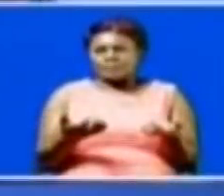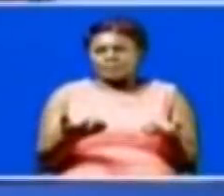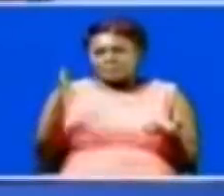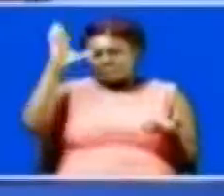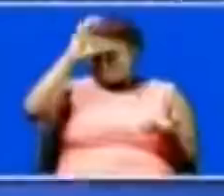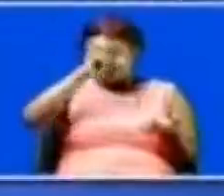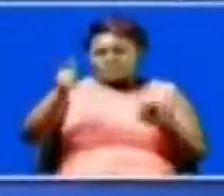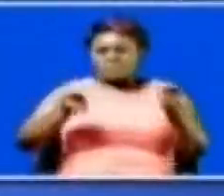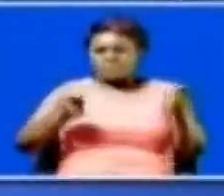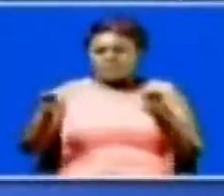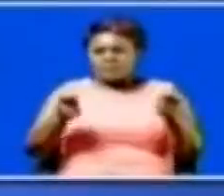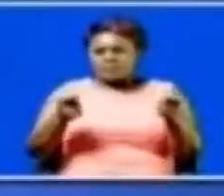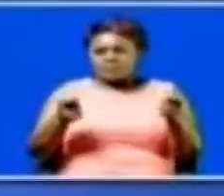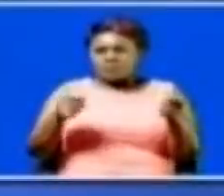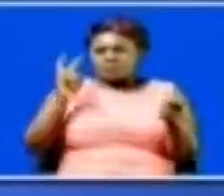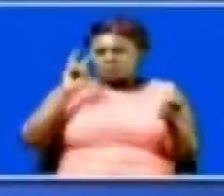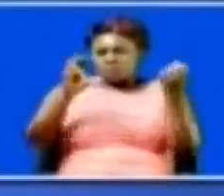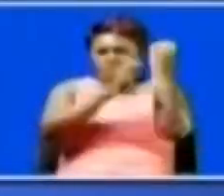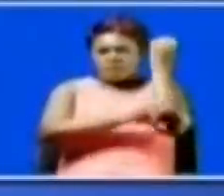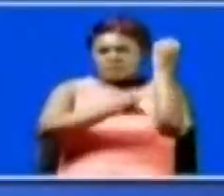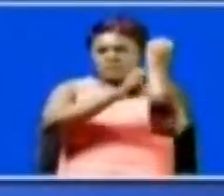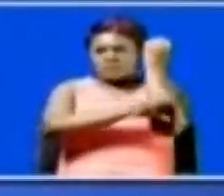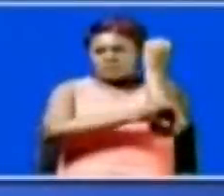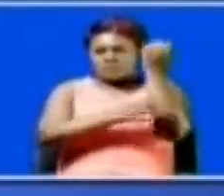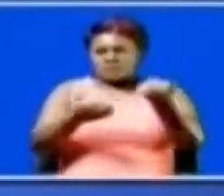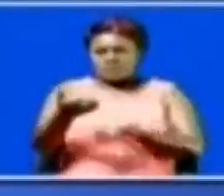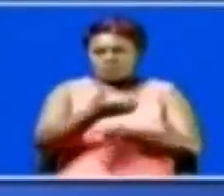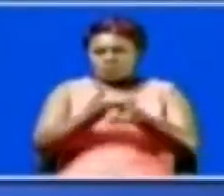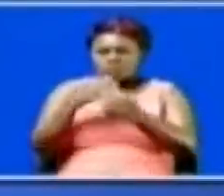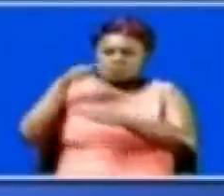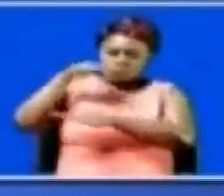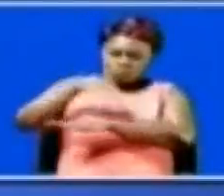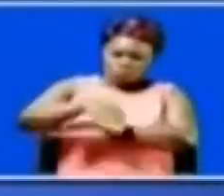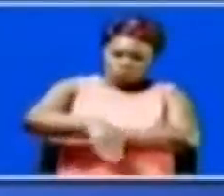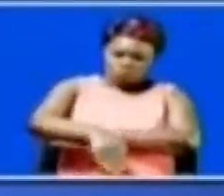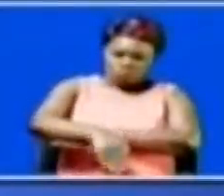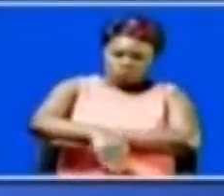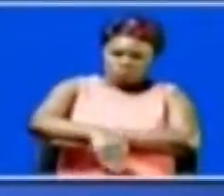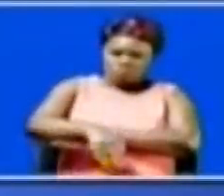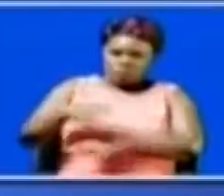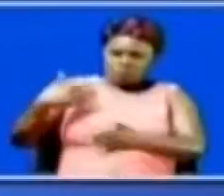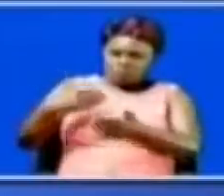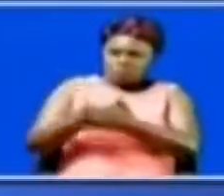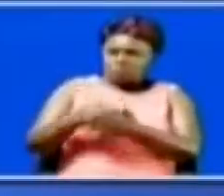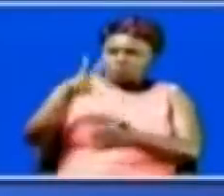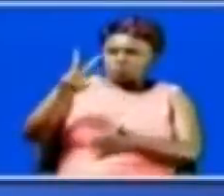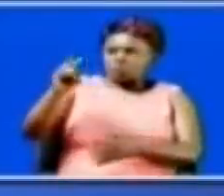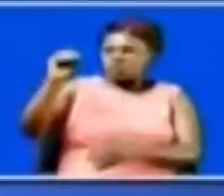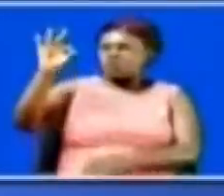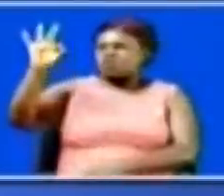mismanagement, and you saw the country go into economic decline right up to 2003, and actually